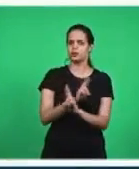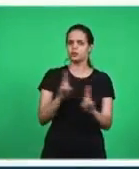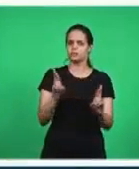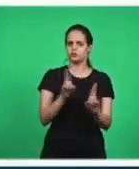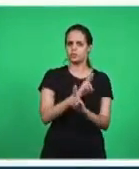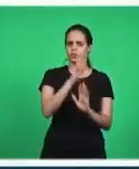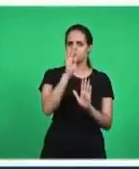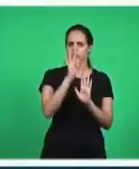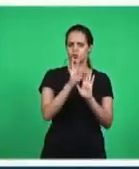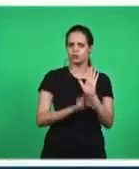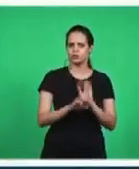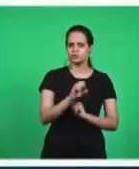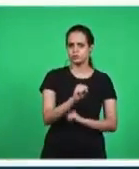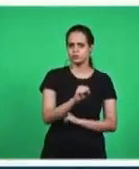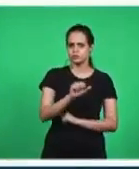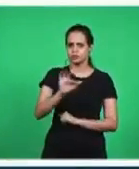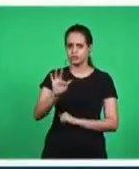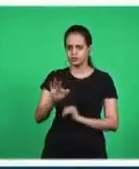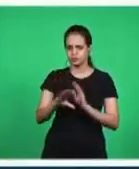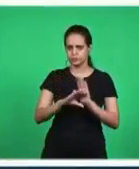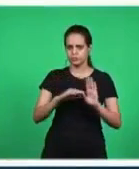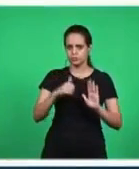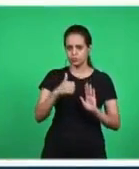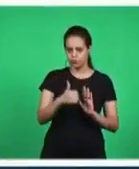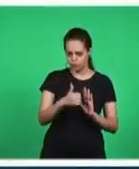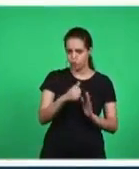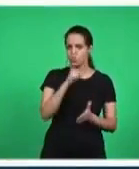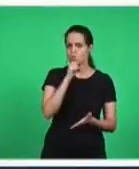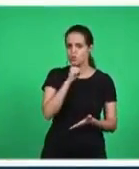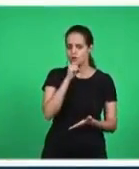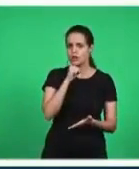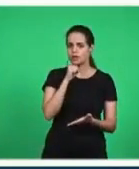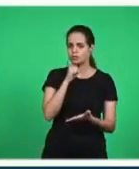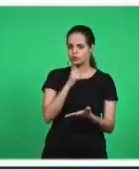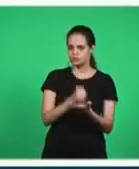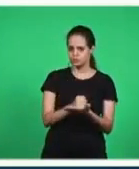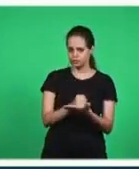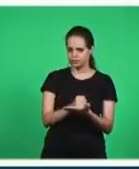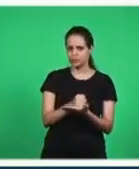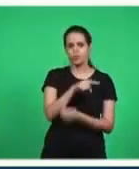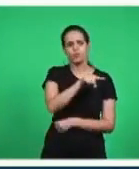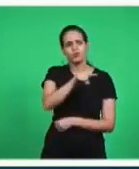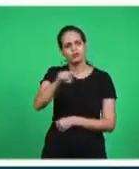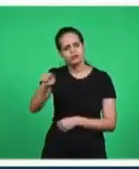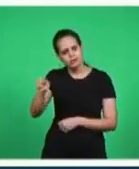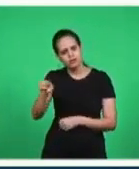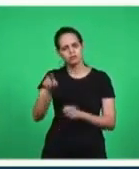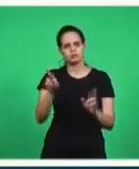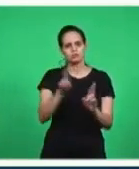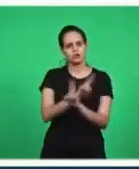chapter 1 in the Old Testament. So the brethren are going to make a correlation between a few